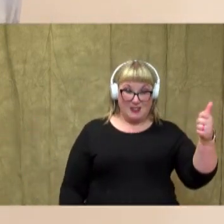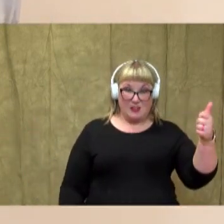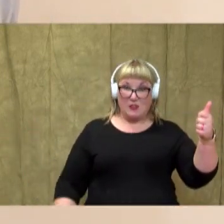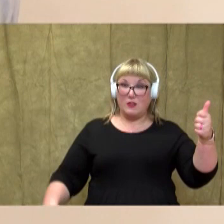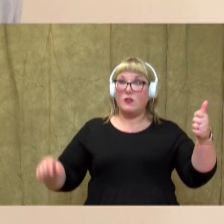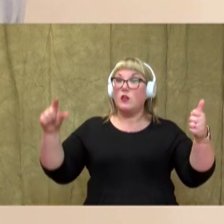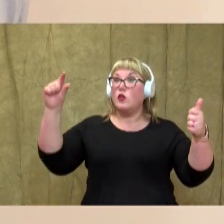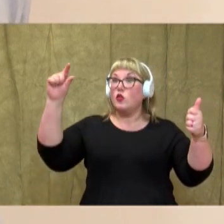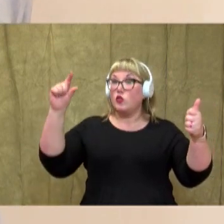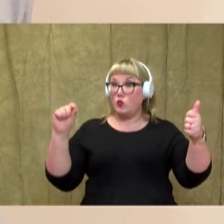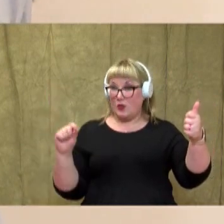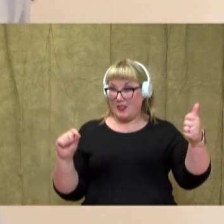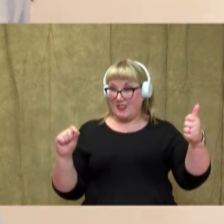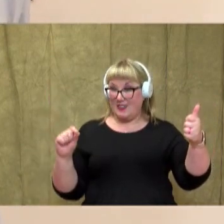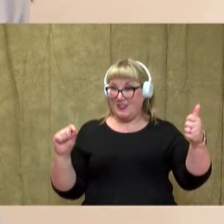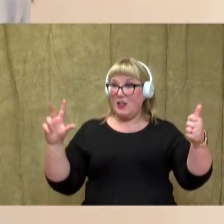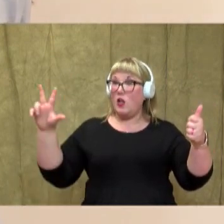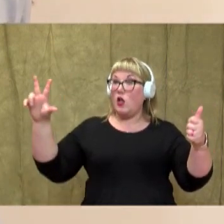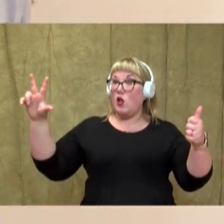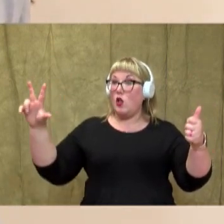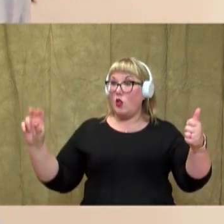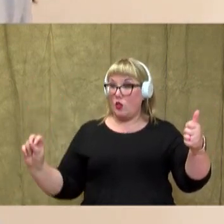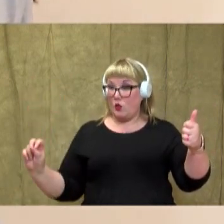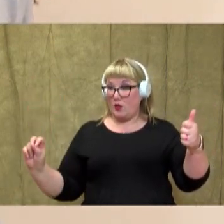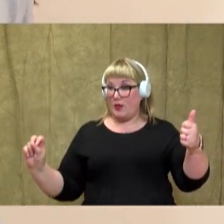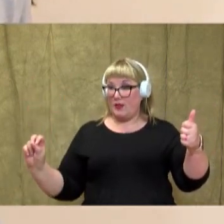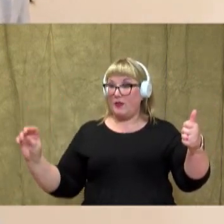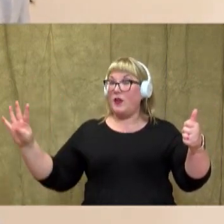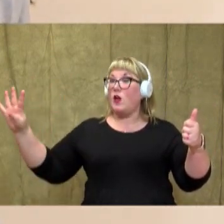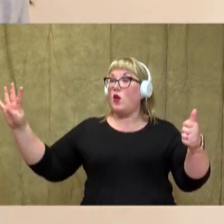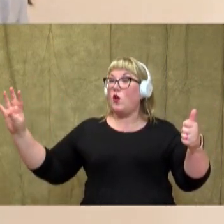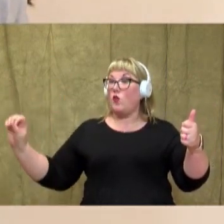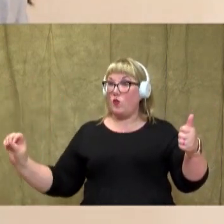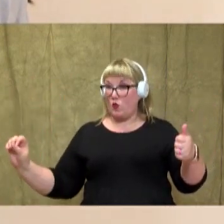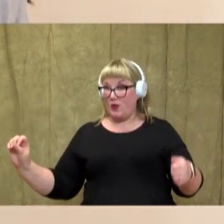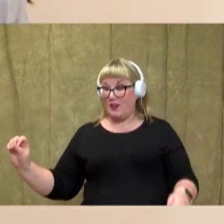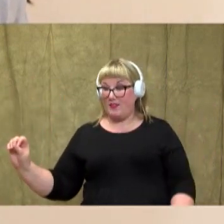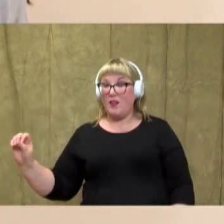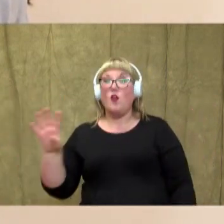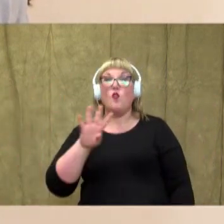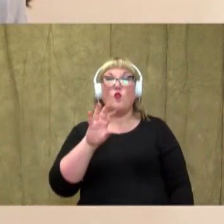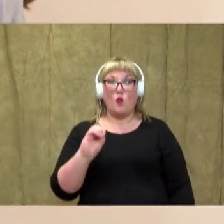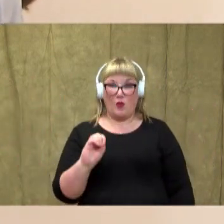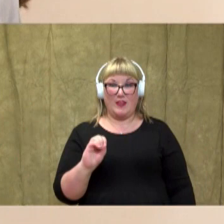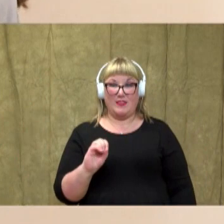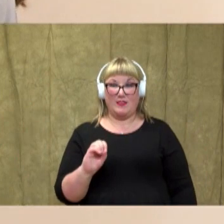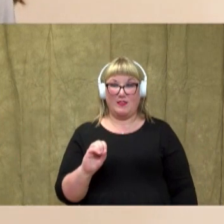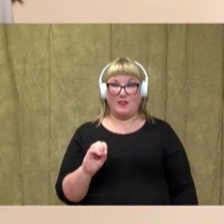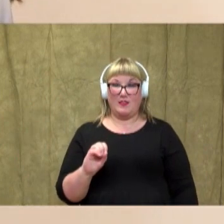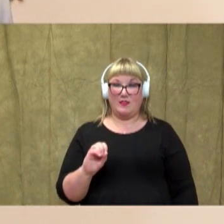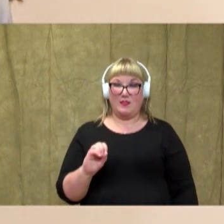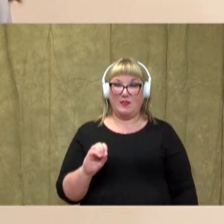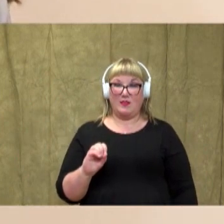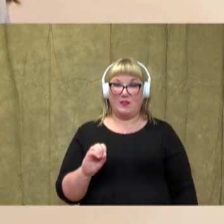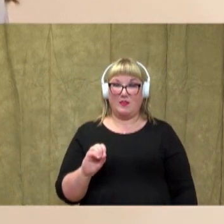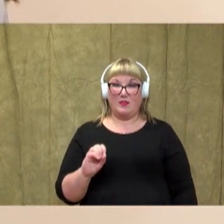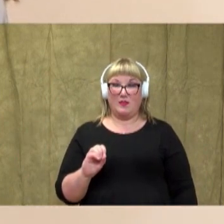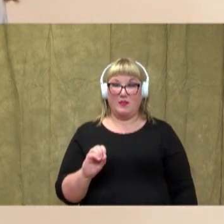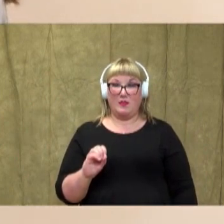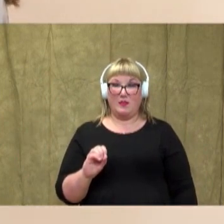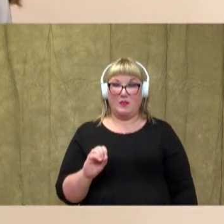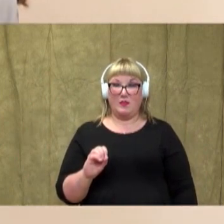10, 20, 30, 40. We counted by